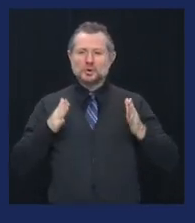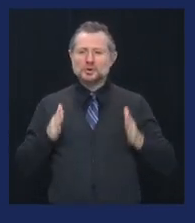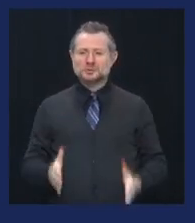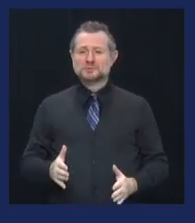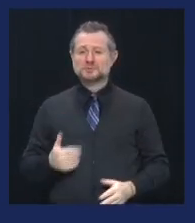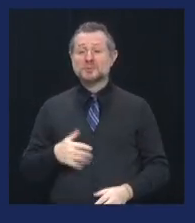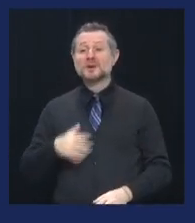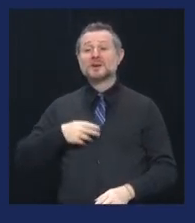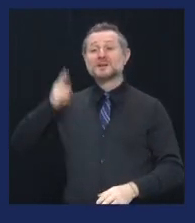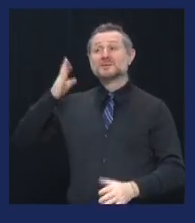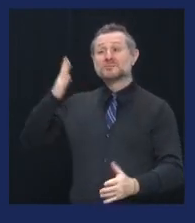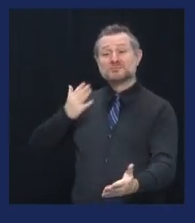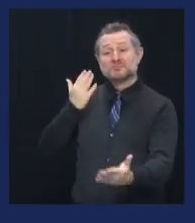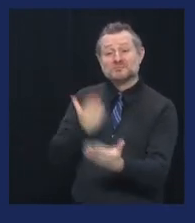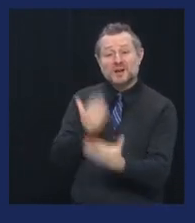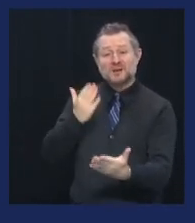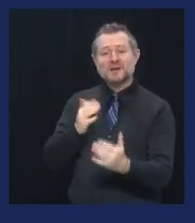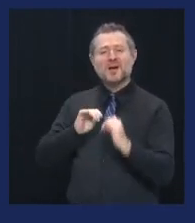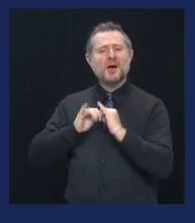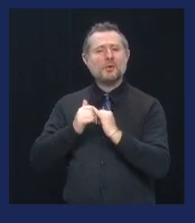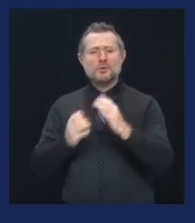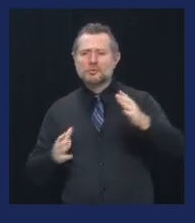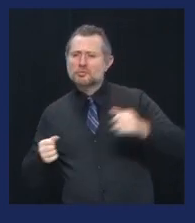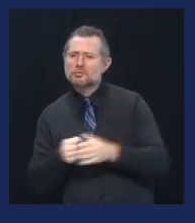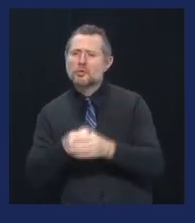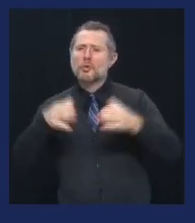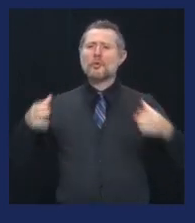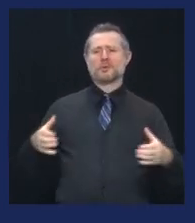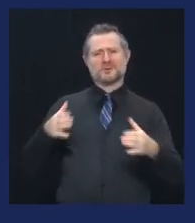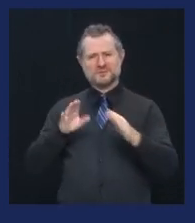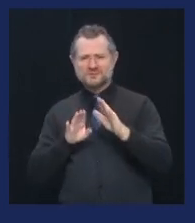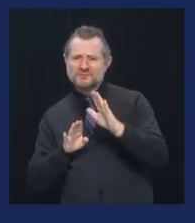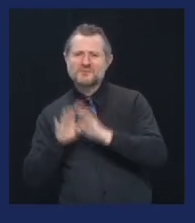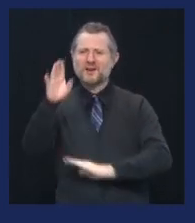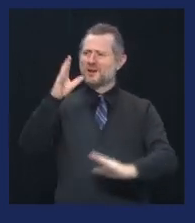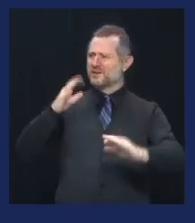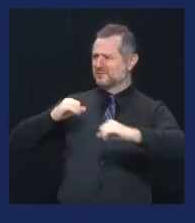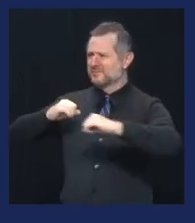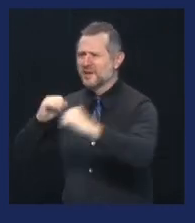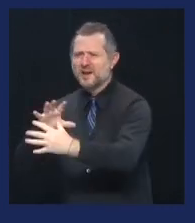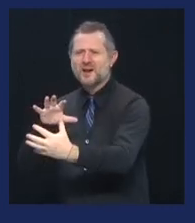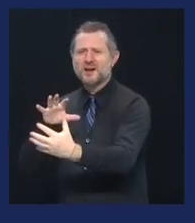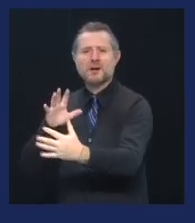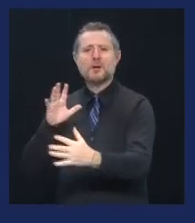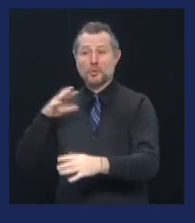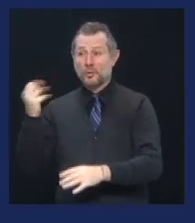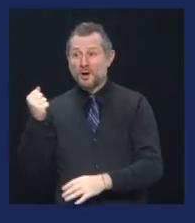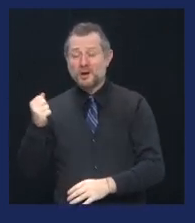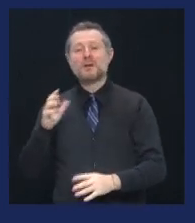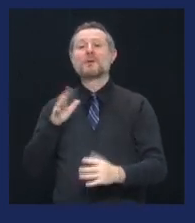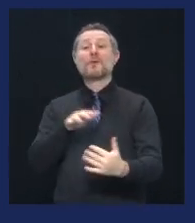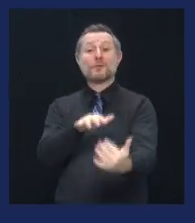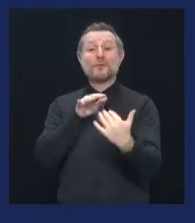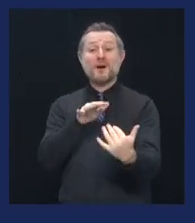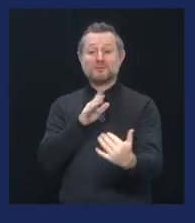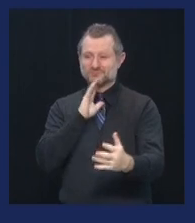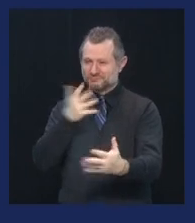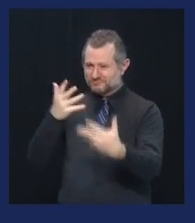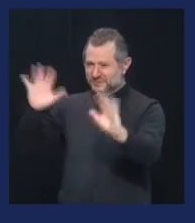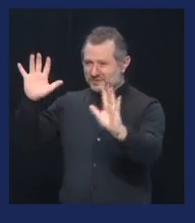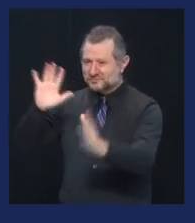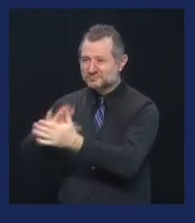from fighting or even winning the war. Warfare only stops the evil. What must follow